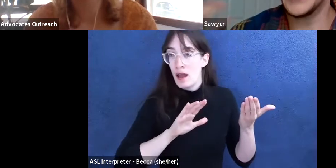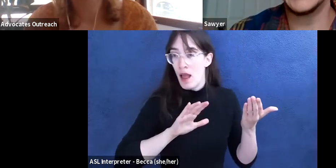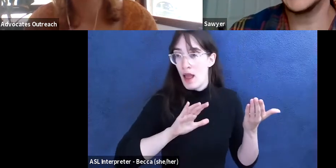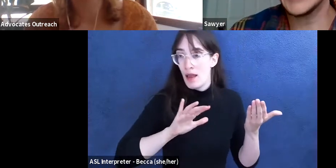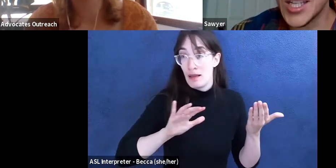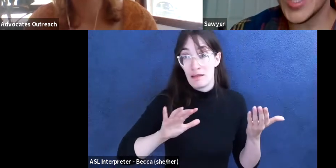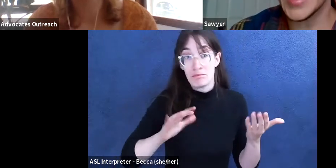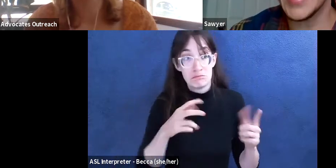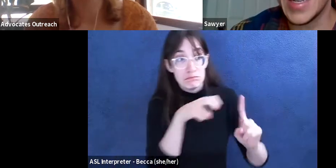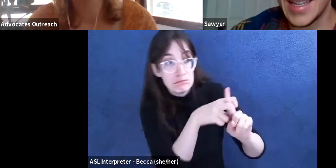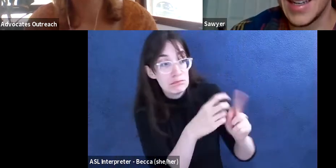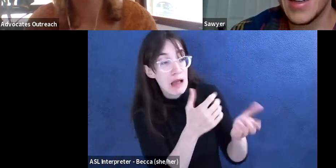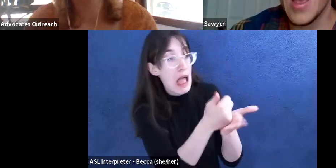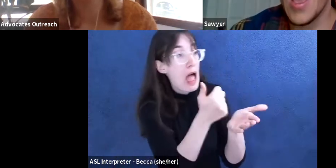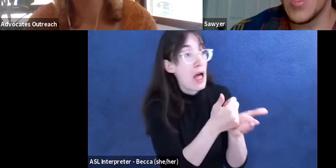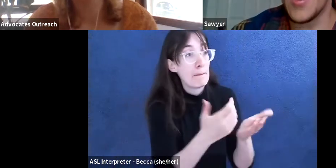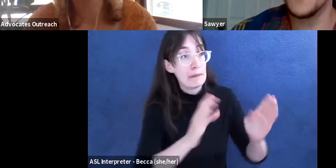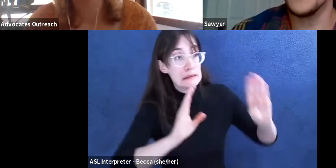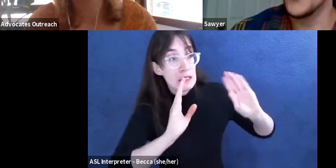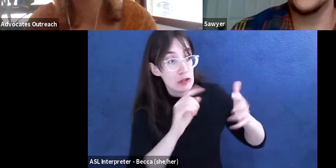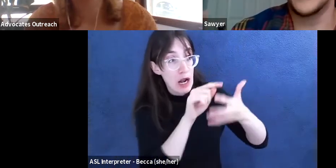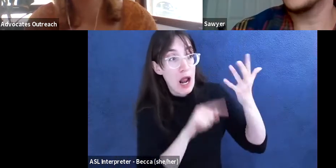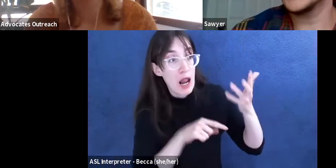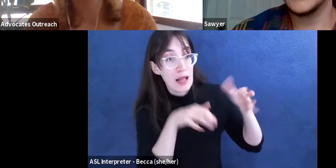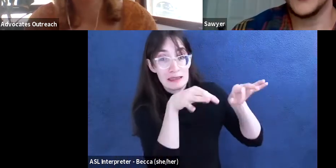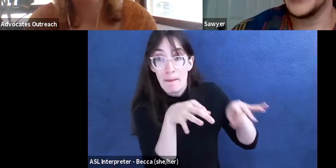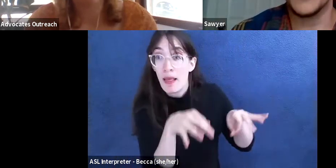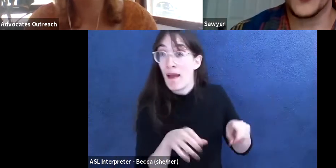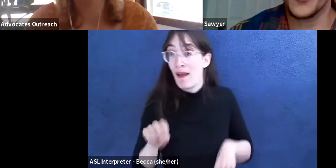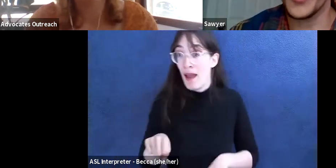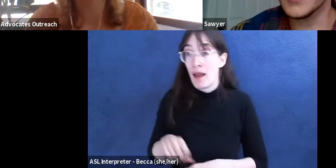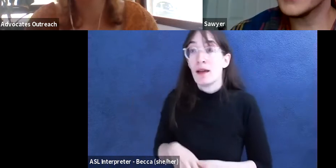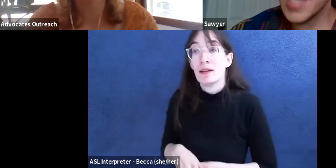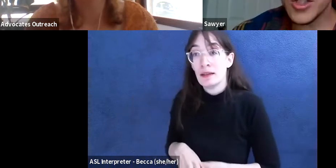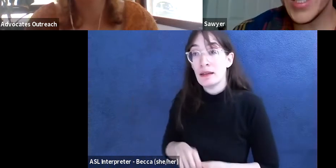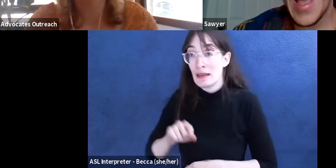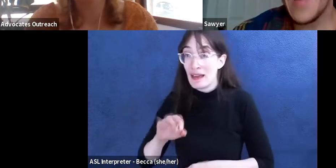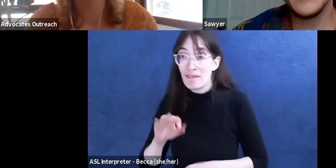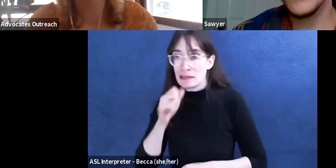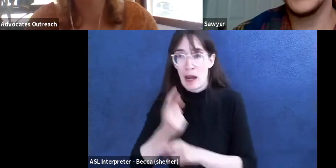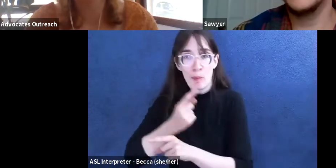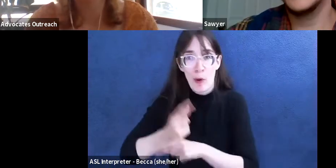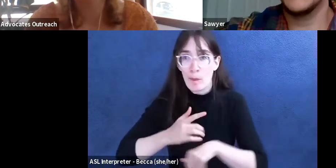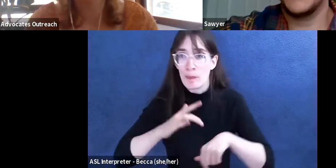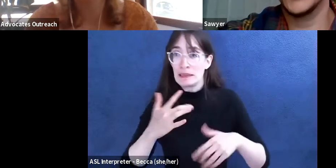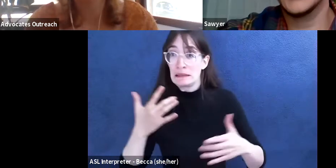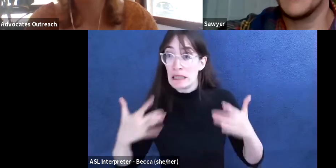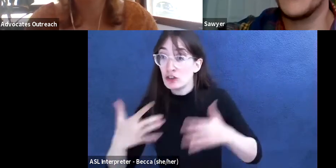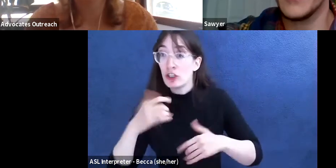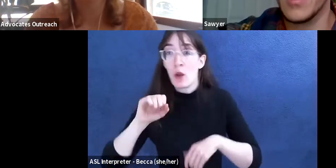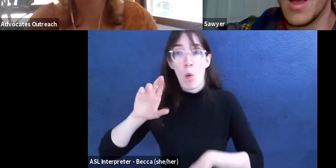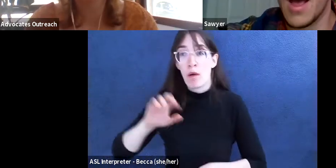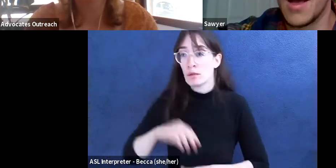another ECFE teacher, like an early childhood family educator, who